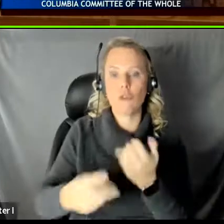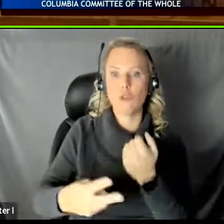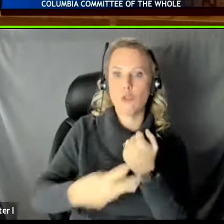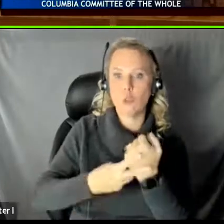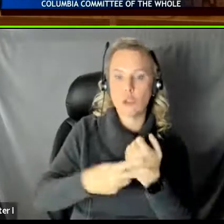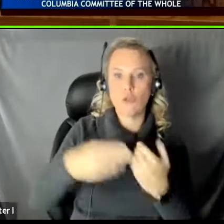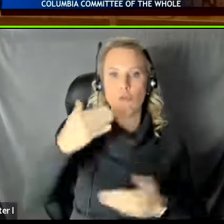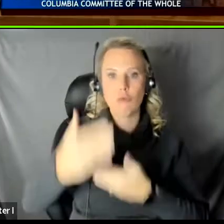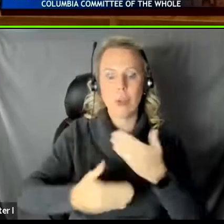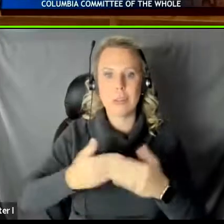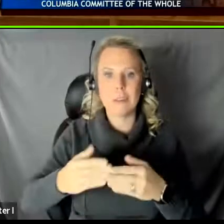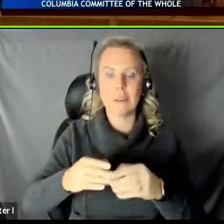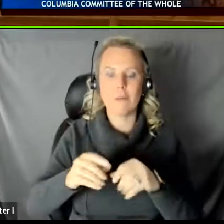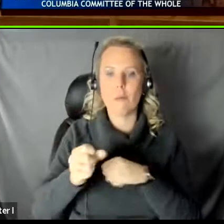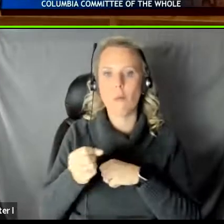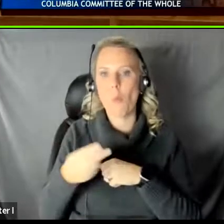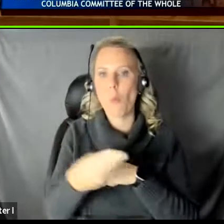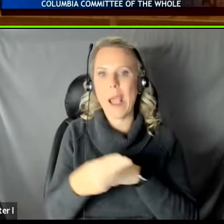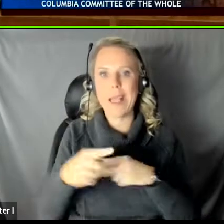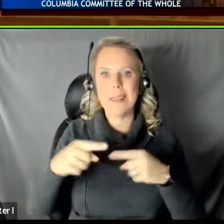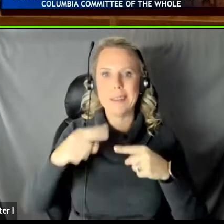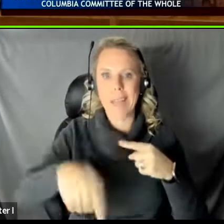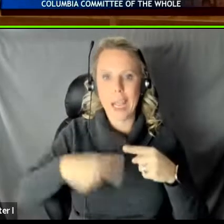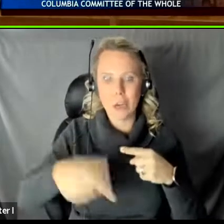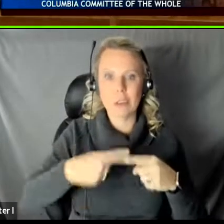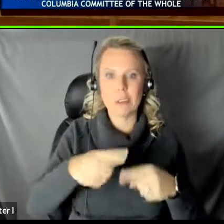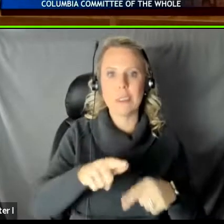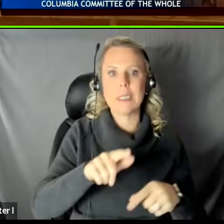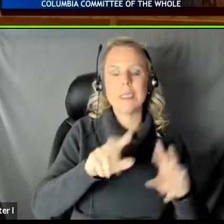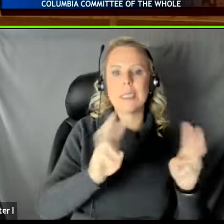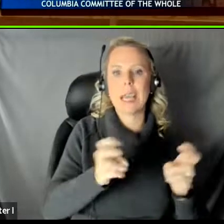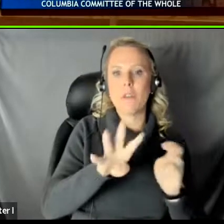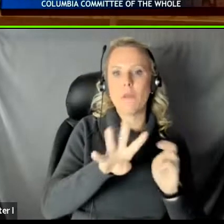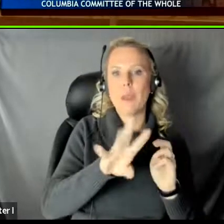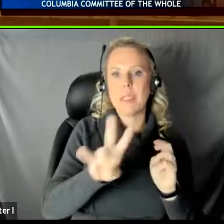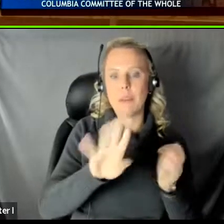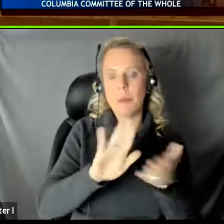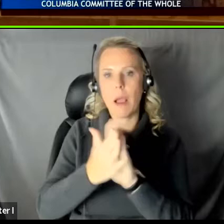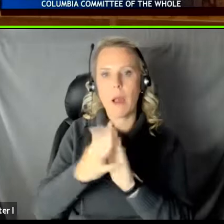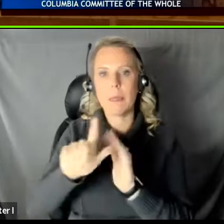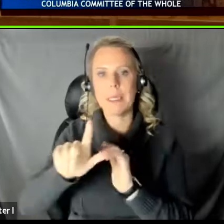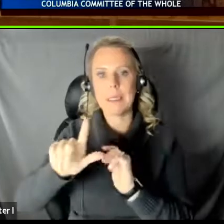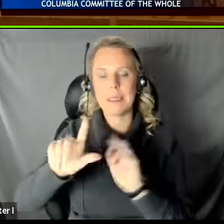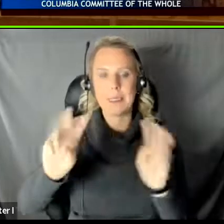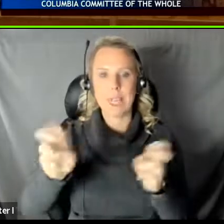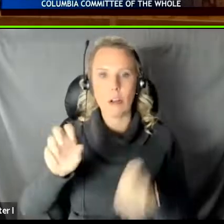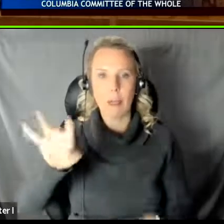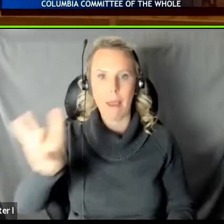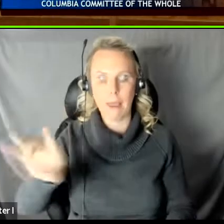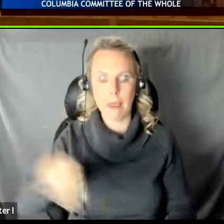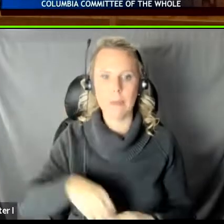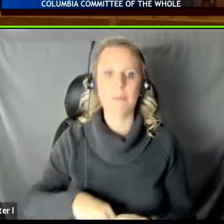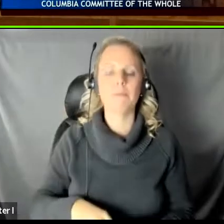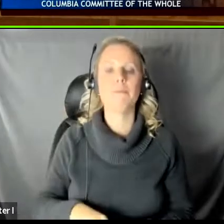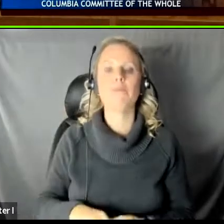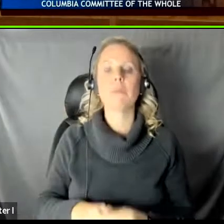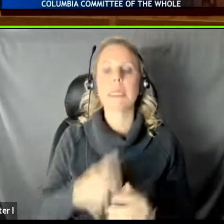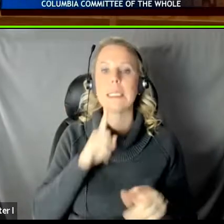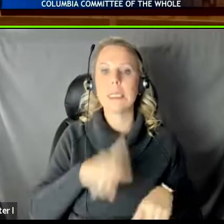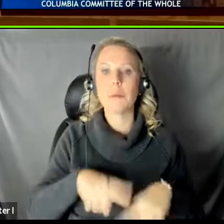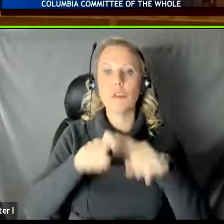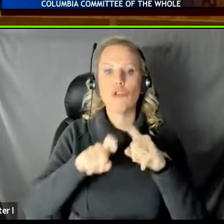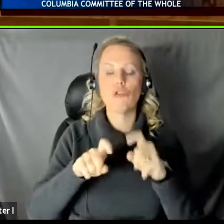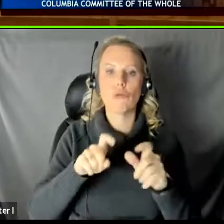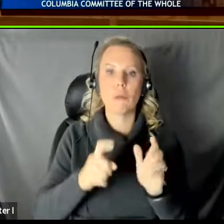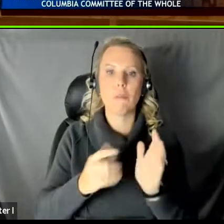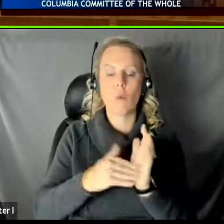processing of waste tires from Title 47 to Title 8. It shifts language on the suspension or revocation of licenses for